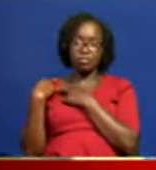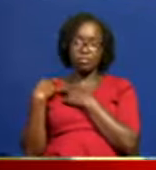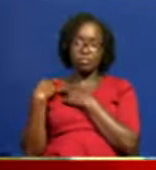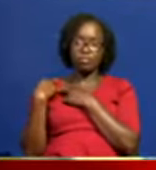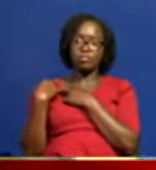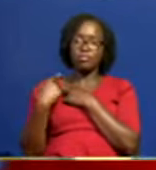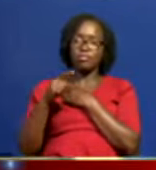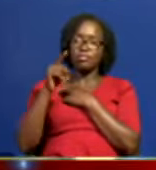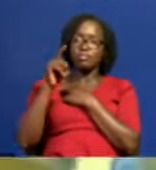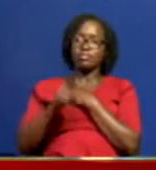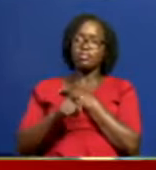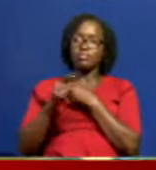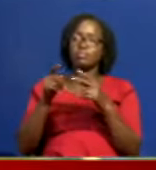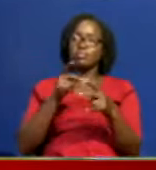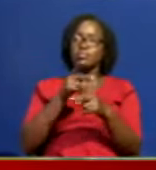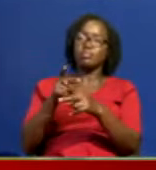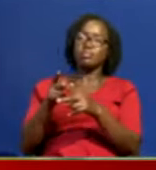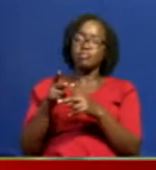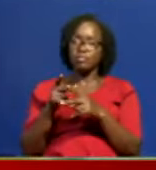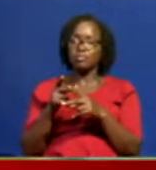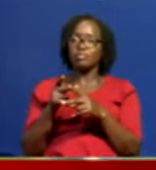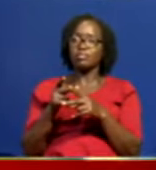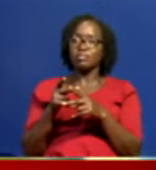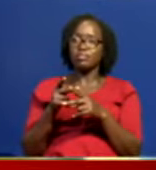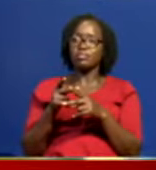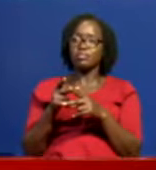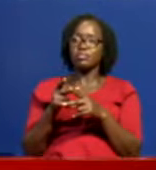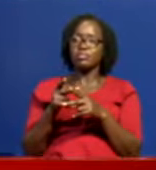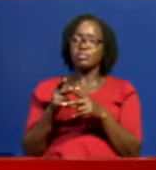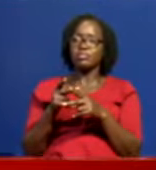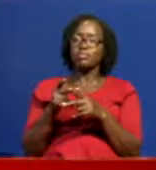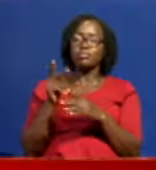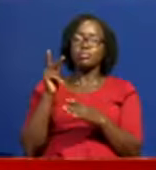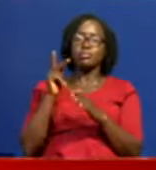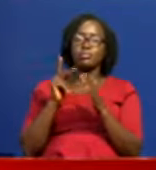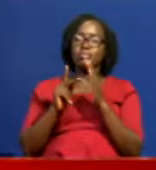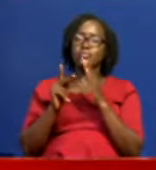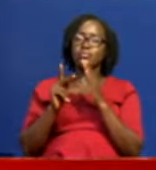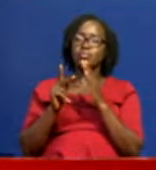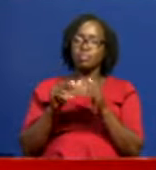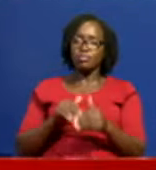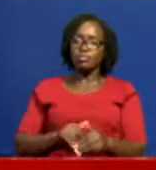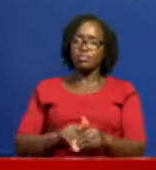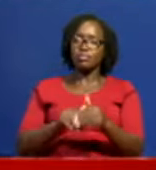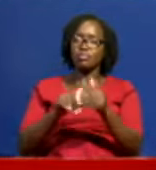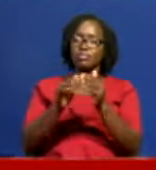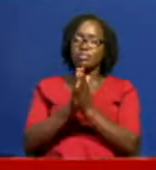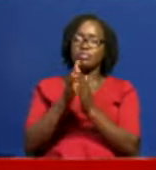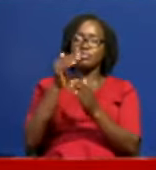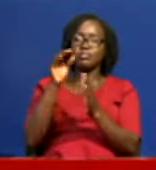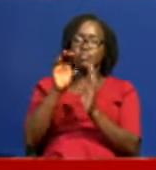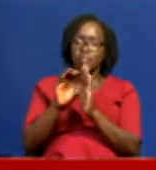We must be cautious lest our professed pursuit of